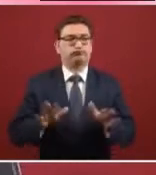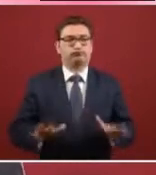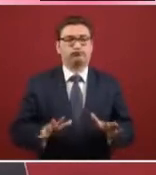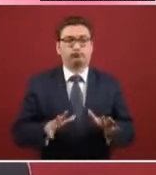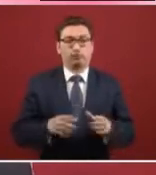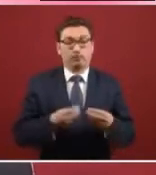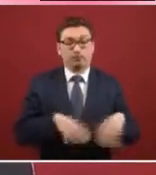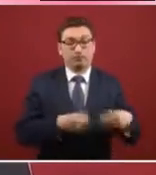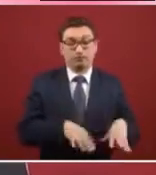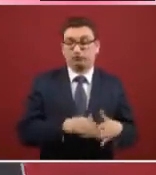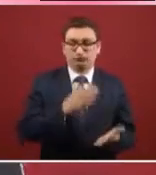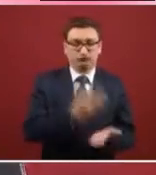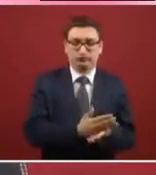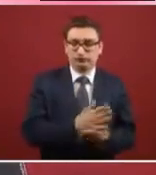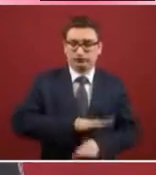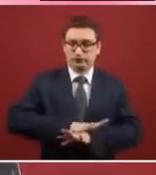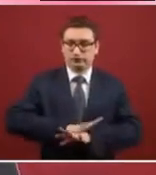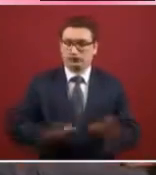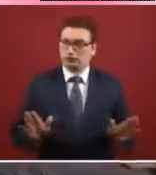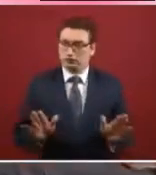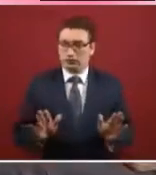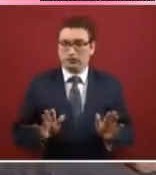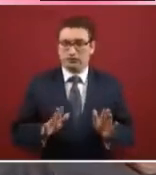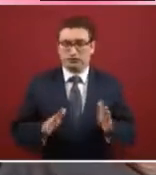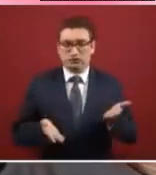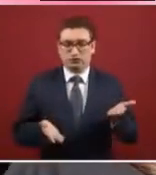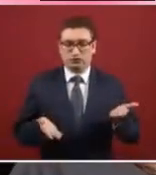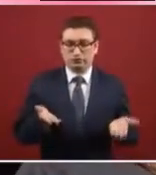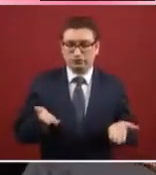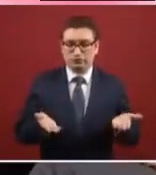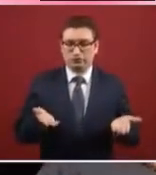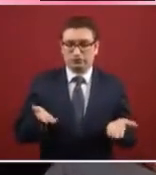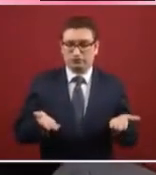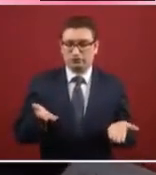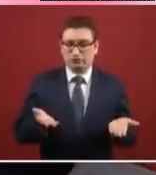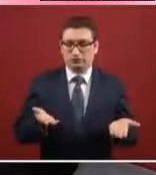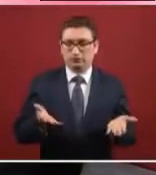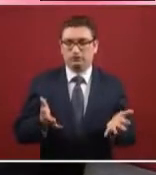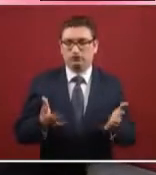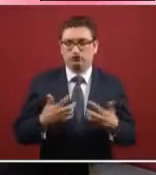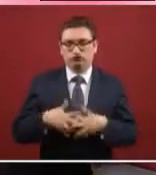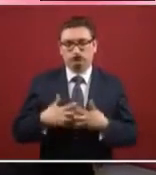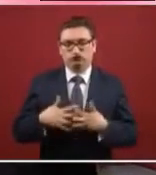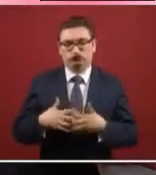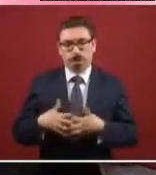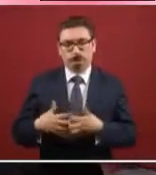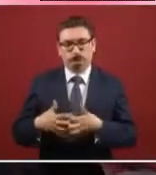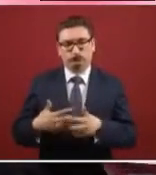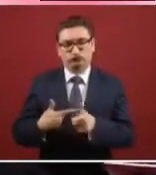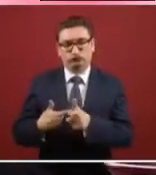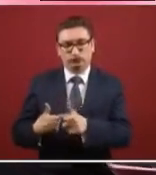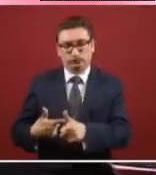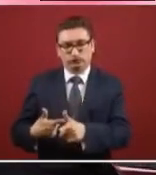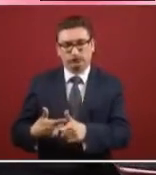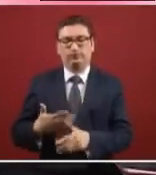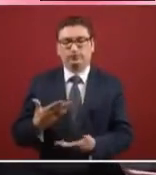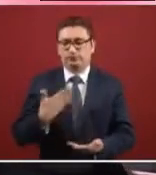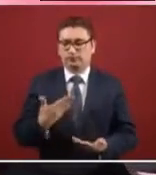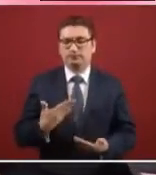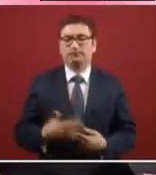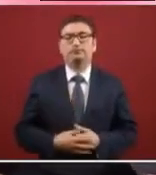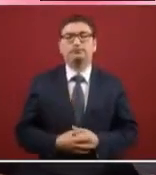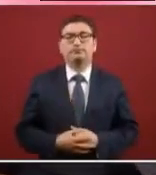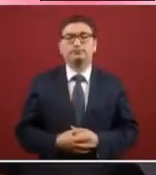caída, to, and to stop the falling, and we've already gained that, the production, en poco tiempo, in a short